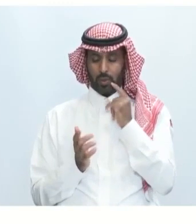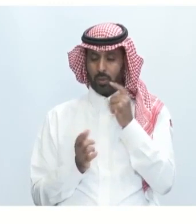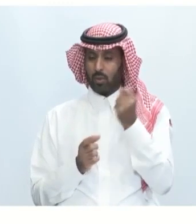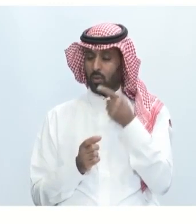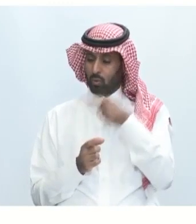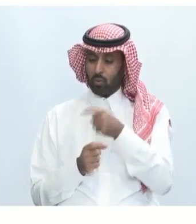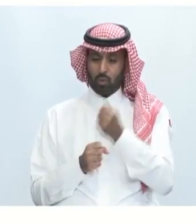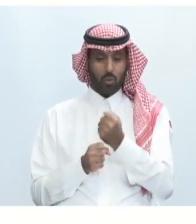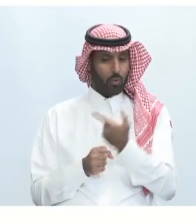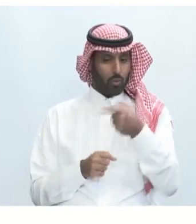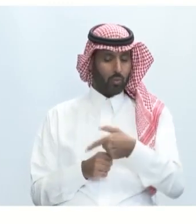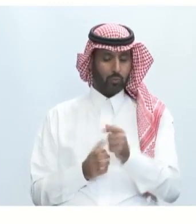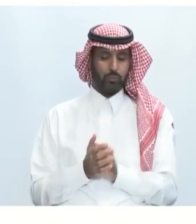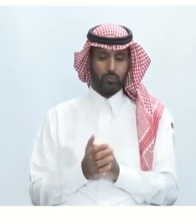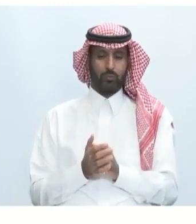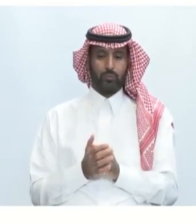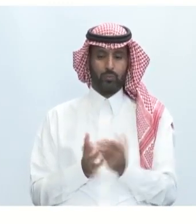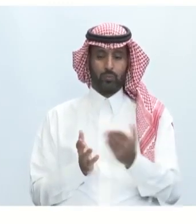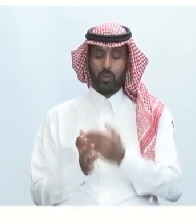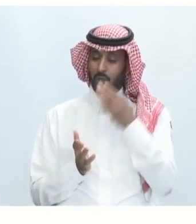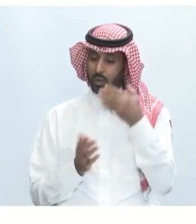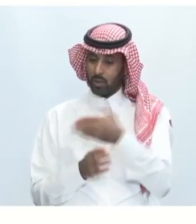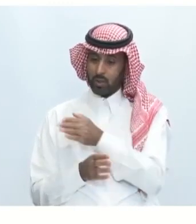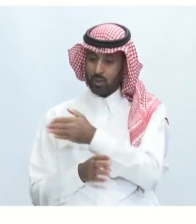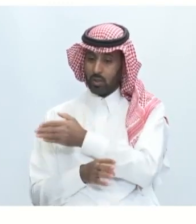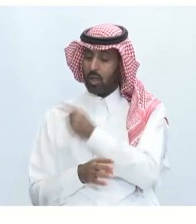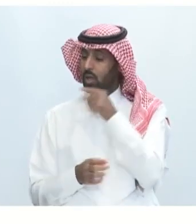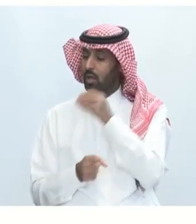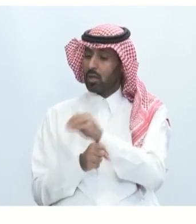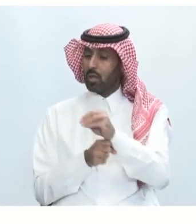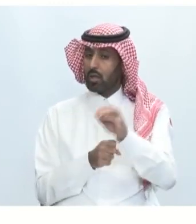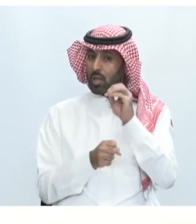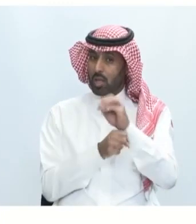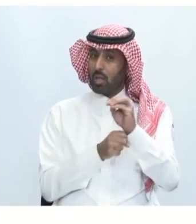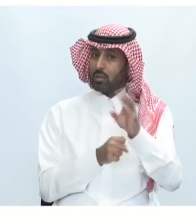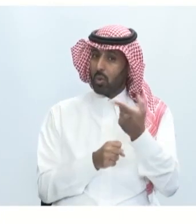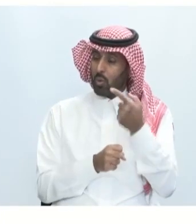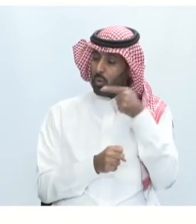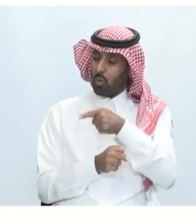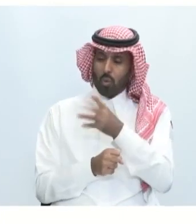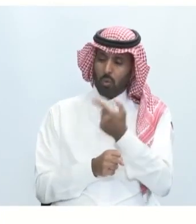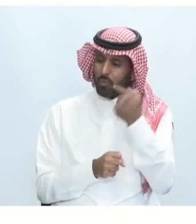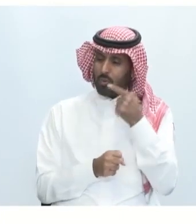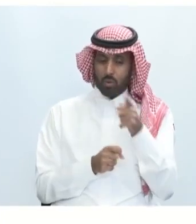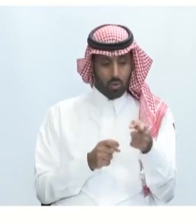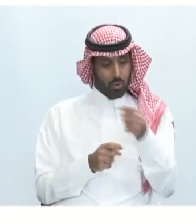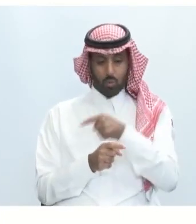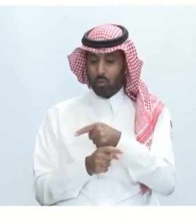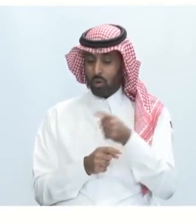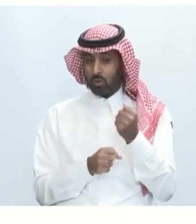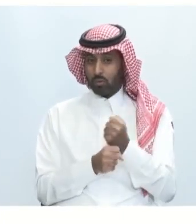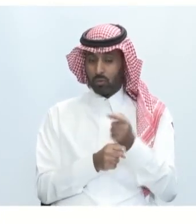is done. Again, an indirect object tells us to or for whom the